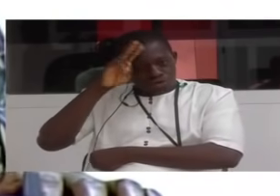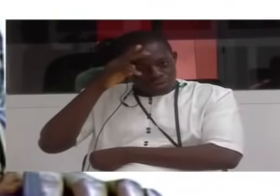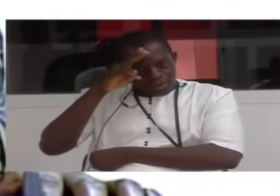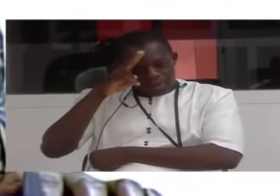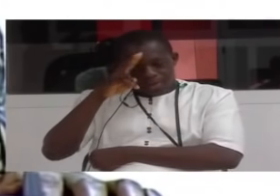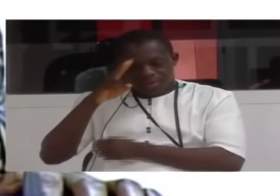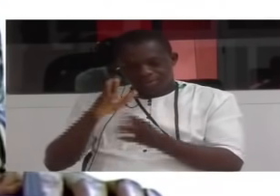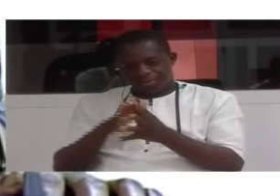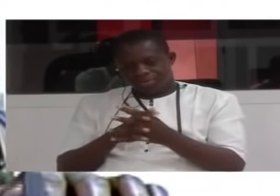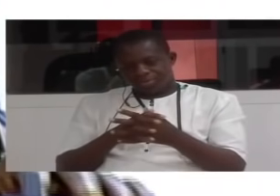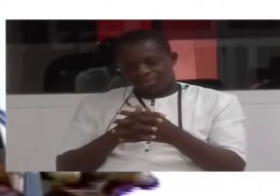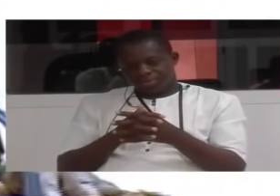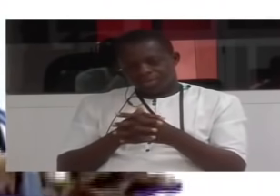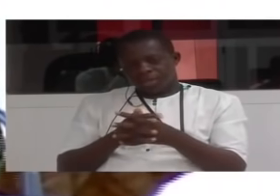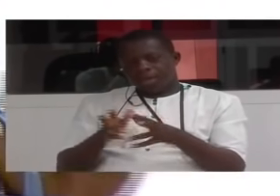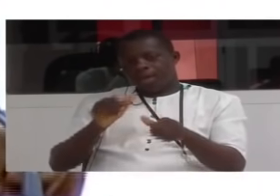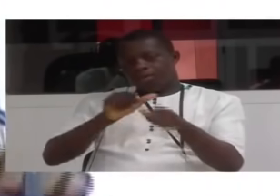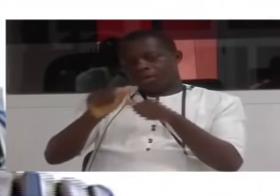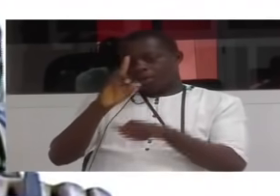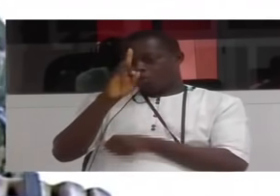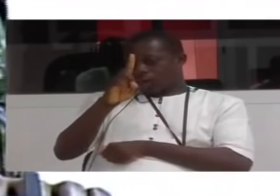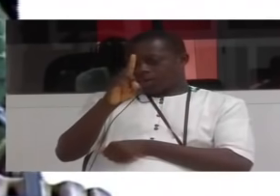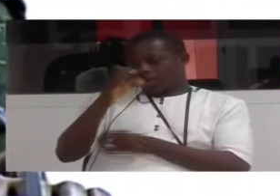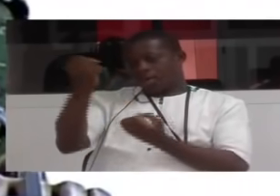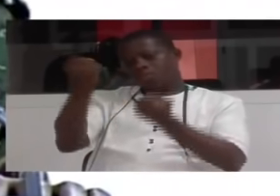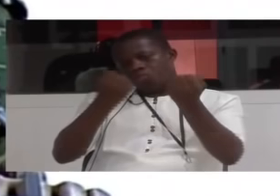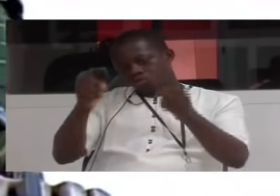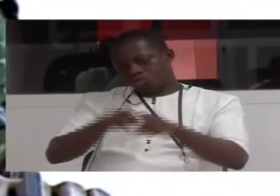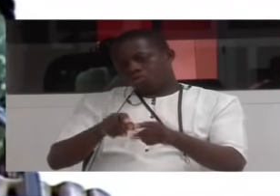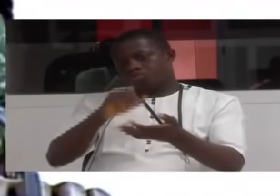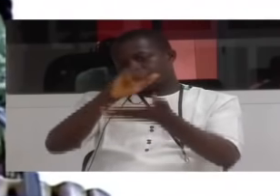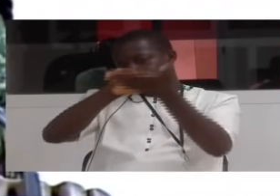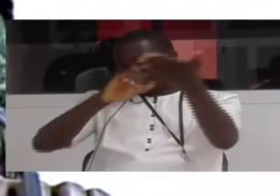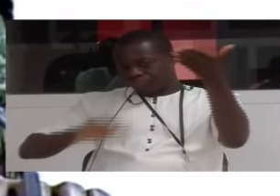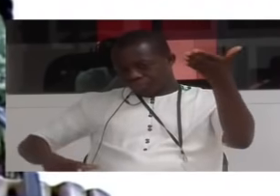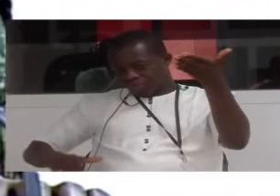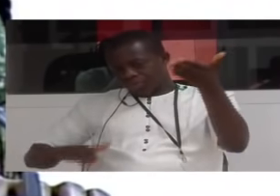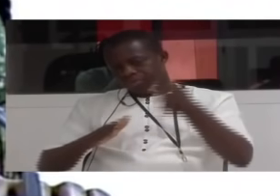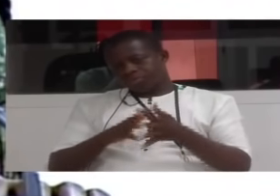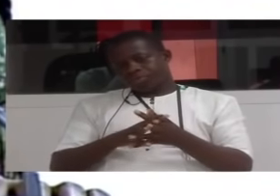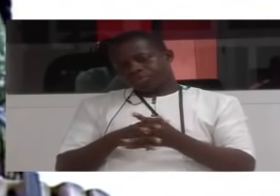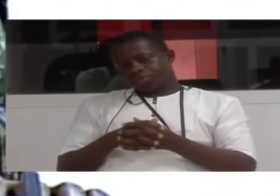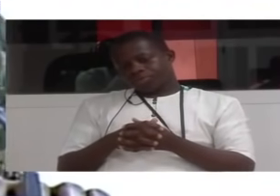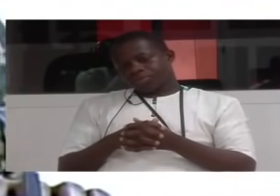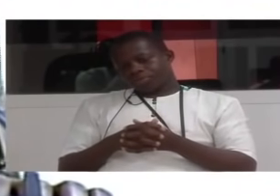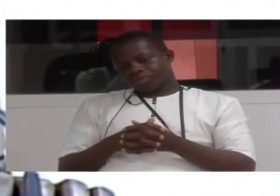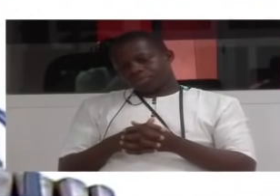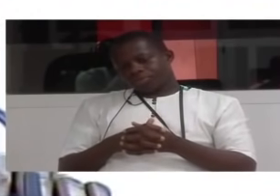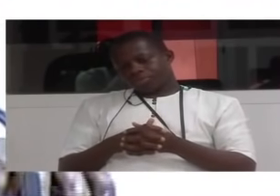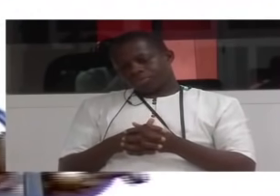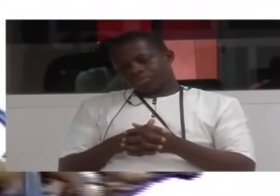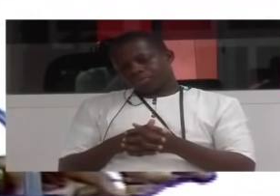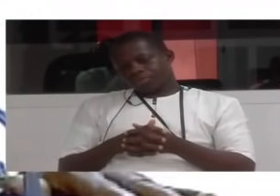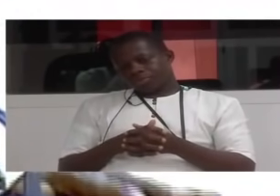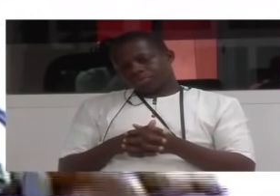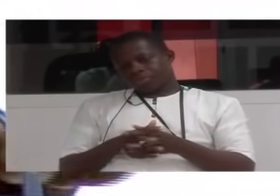suspicious. So na ben moto wañeku. So let one of the vehicles stay behind.